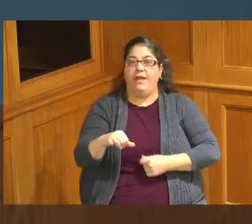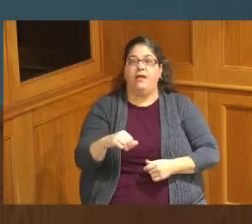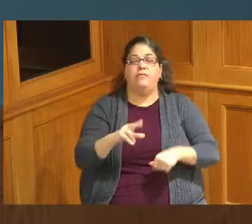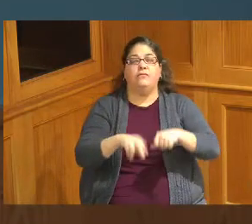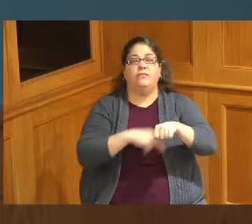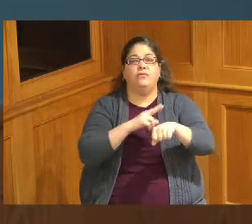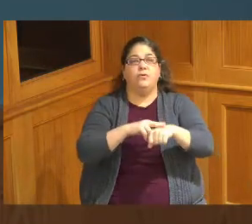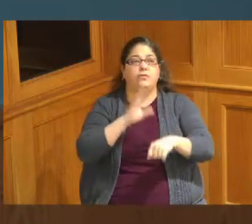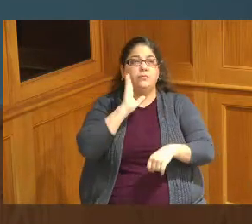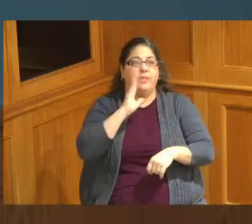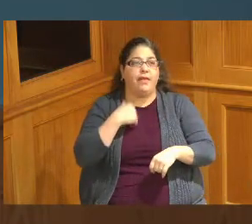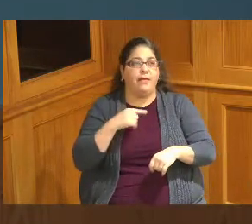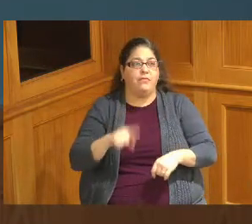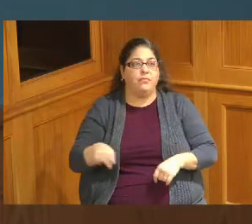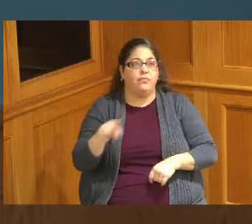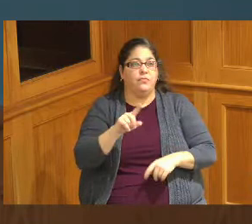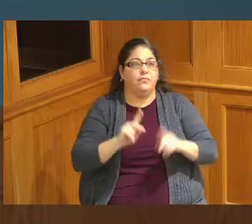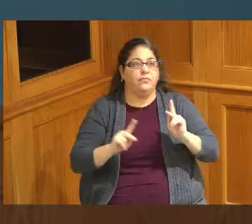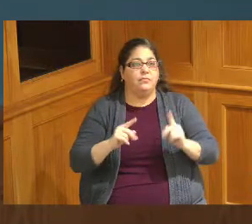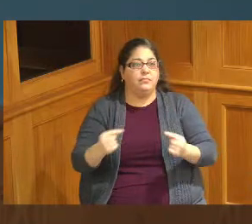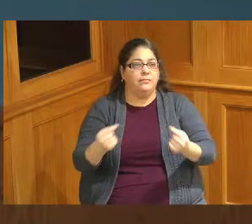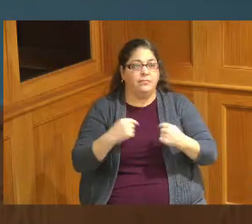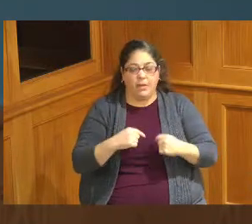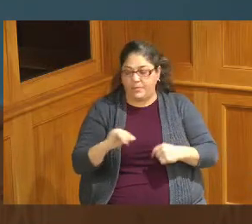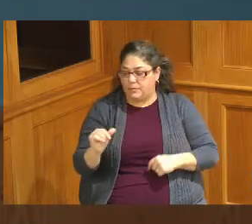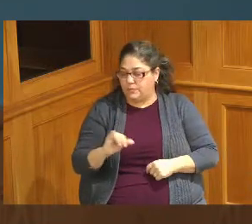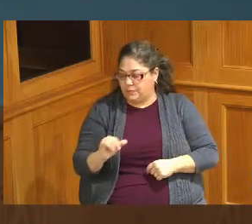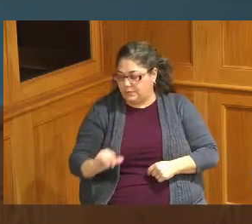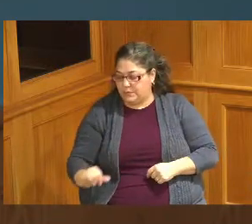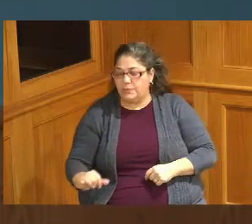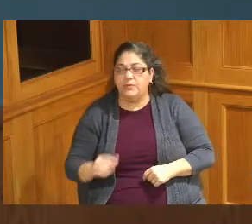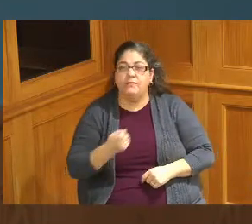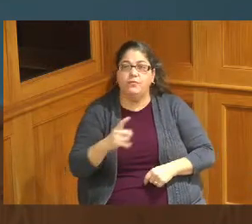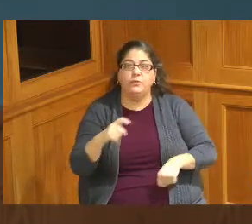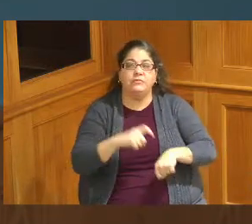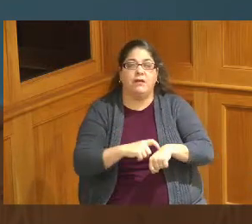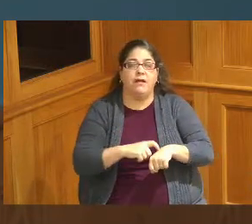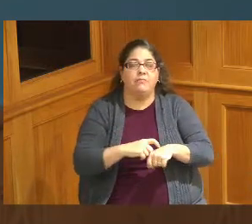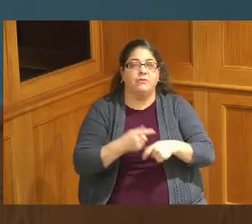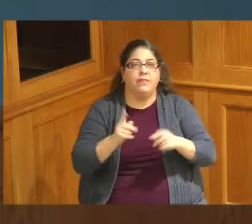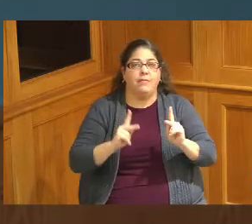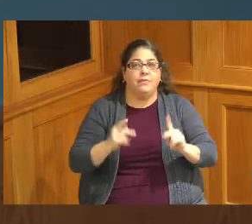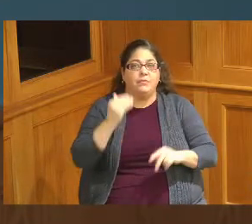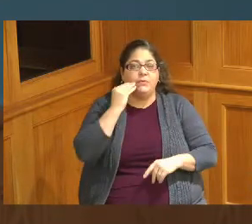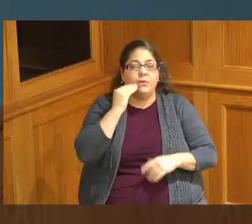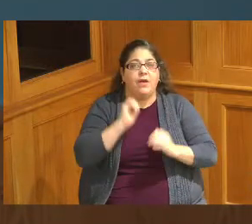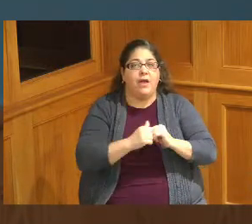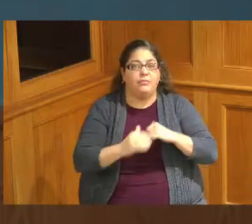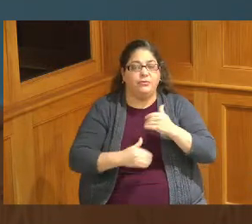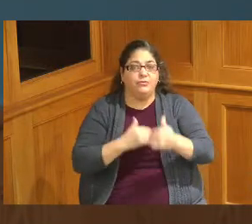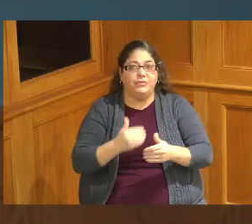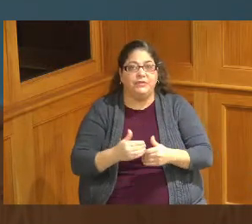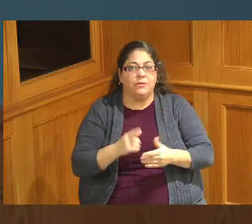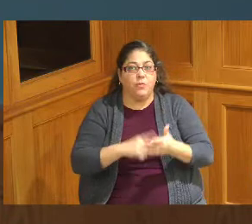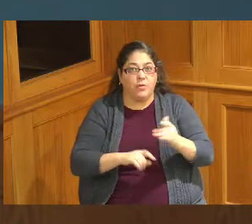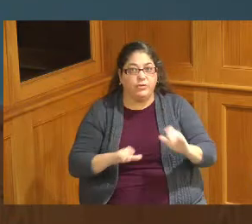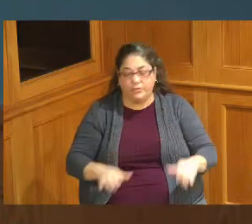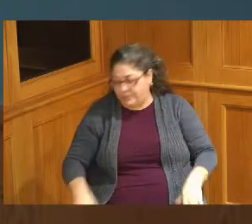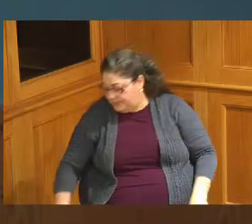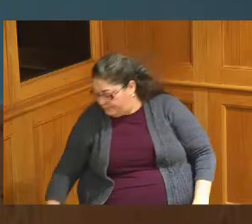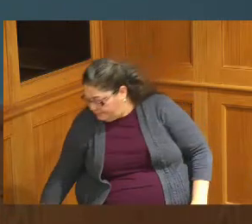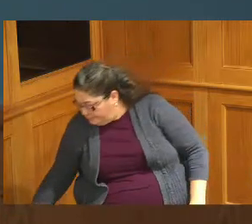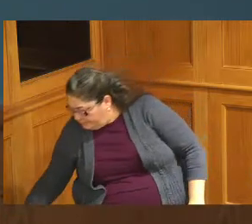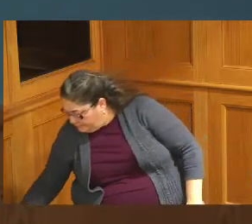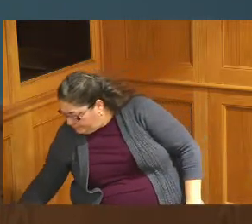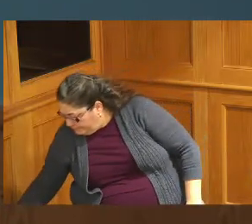have you all coming in, a couple times to let people know kind of how we're doing and what we're doing, like we're